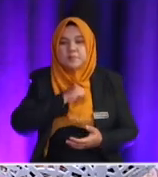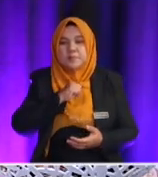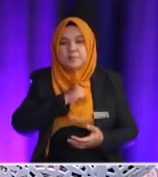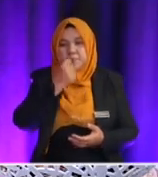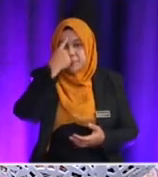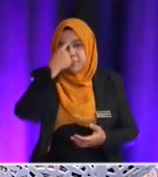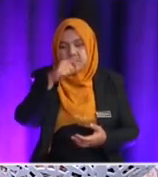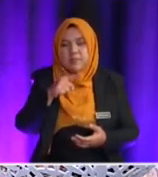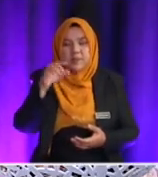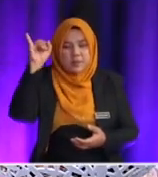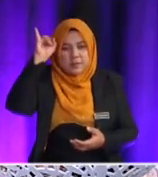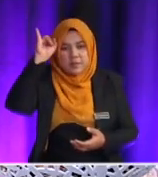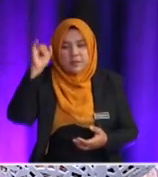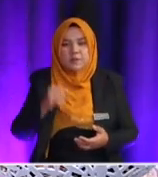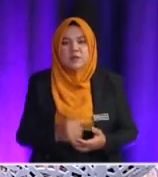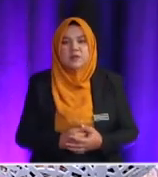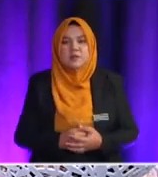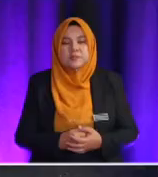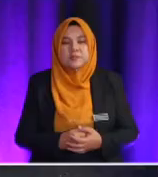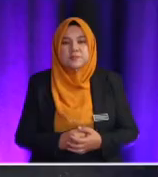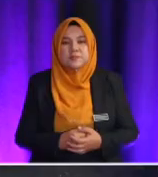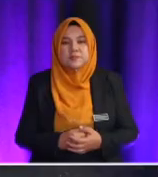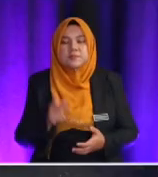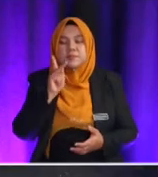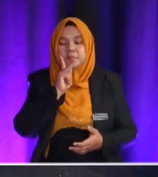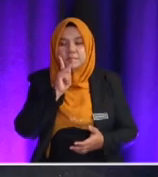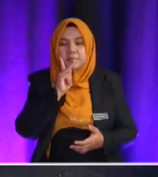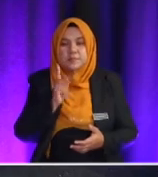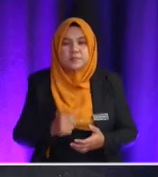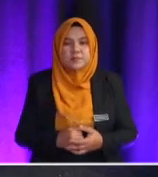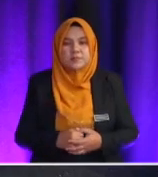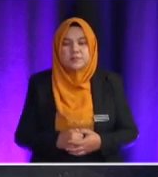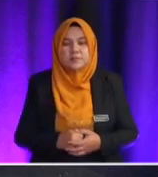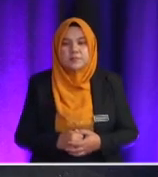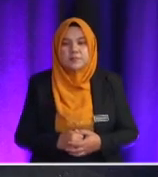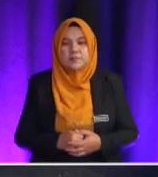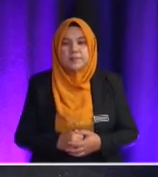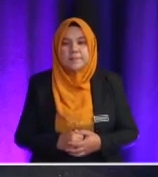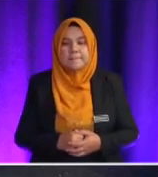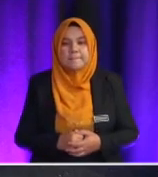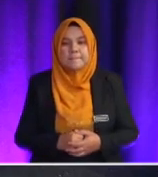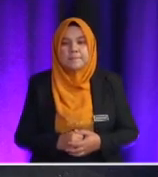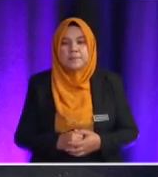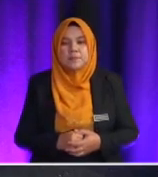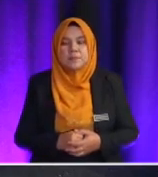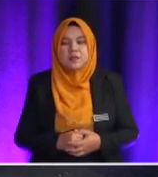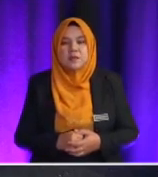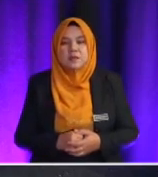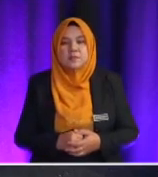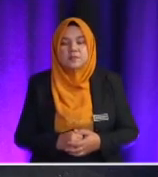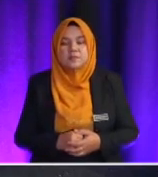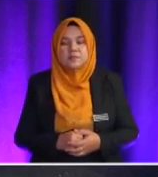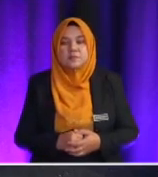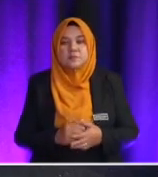pen for Irfan. All right. Sorry, just now Kaisara. Kaisara. Okay, it's okay. Mm-hmm. Okay,